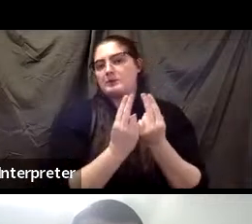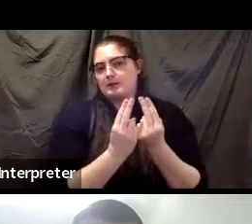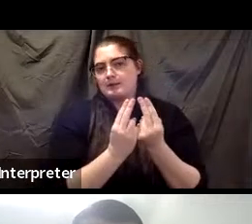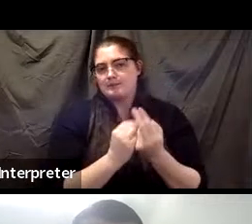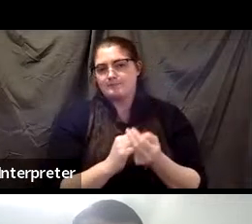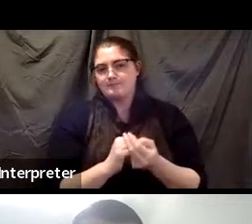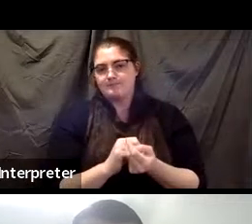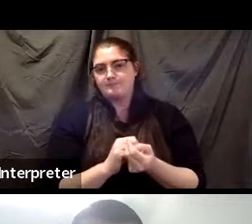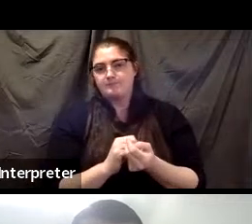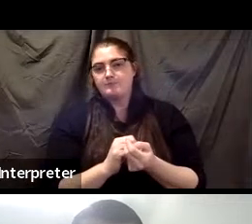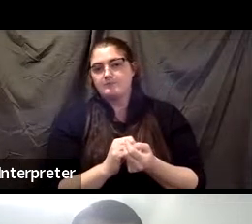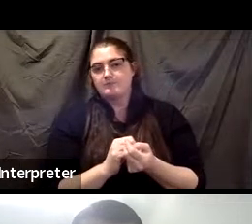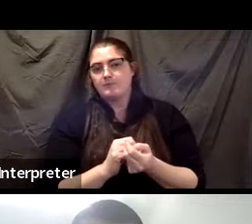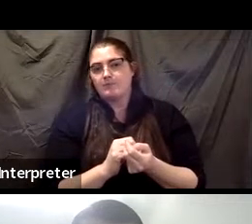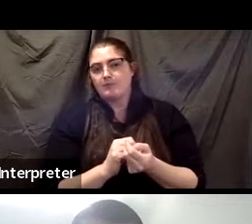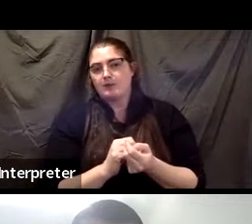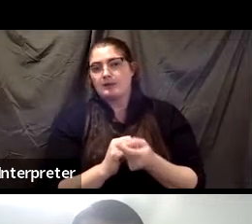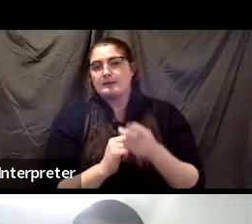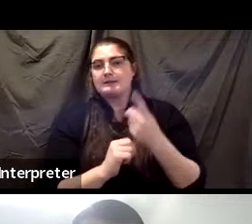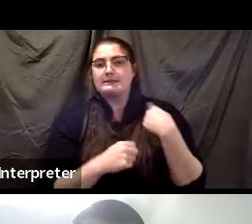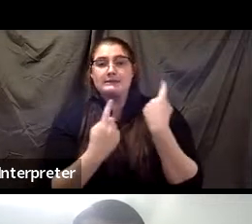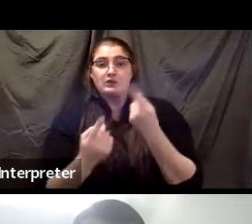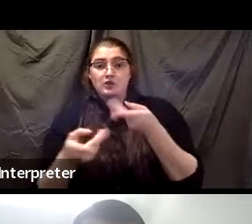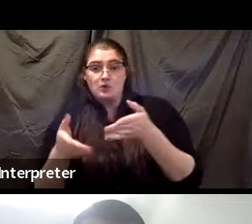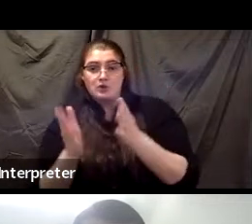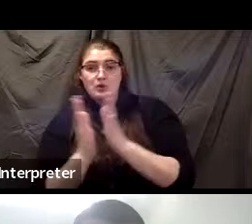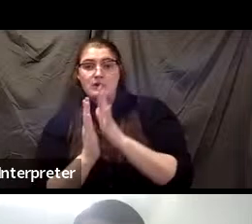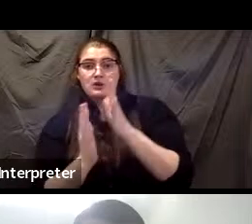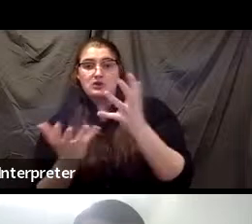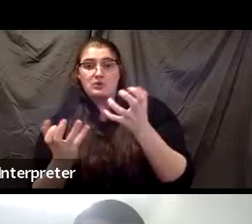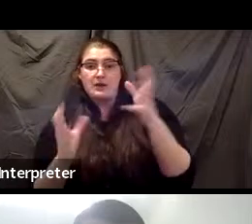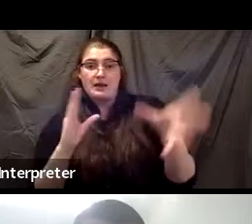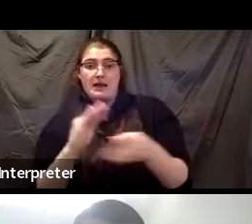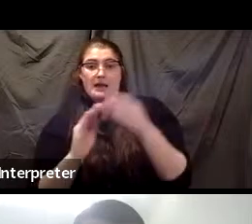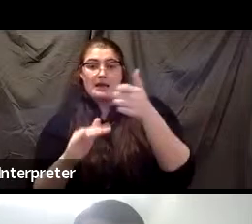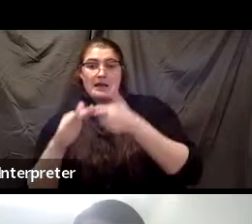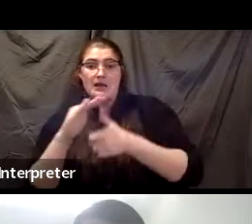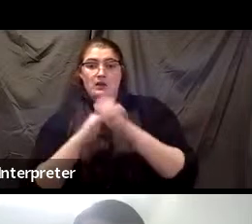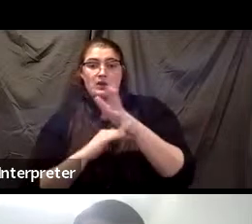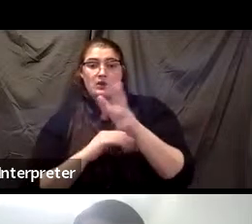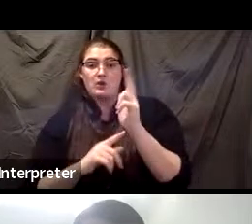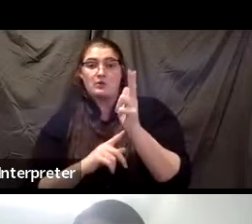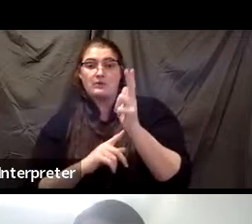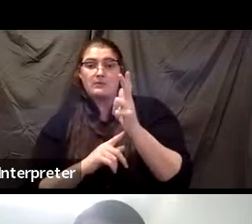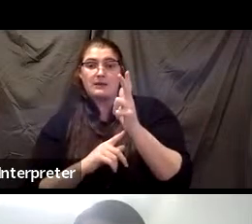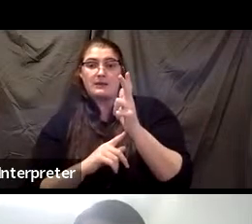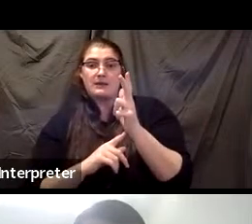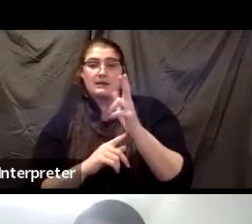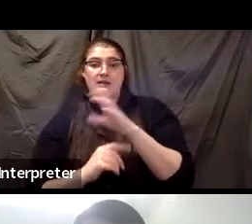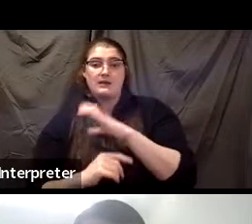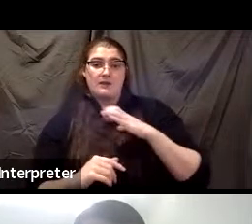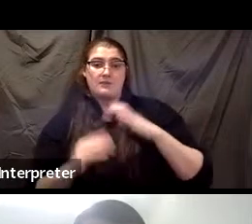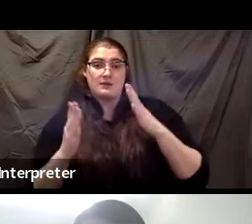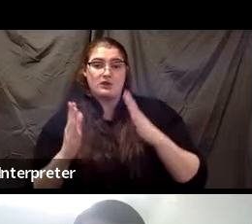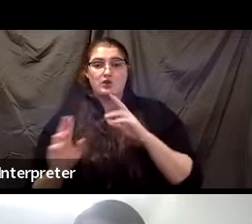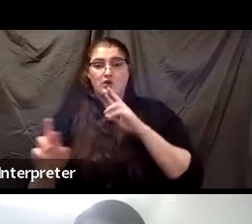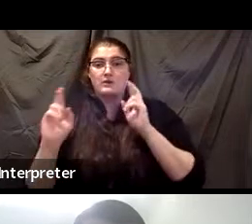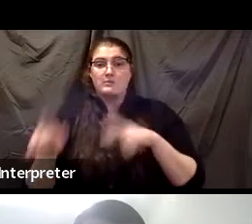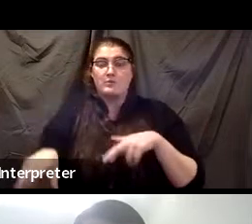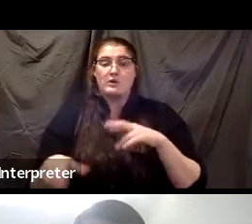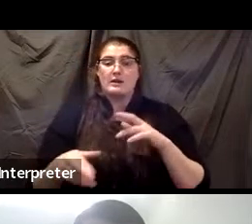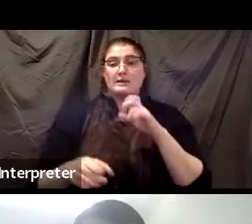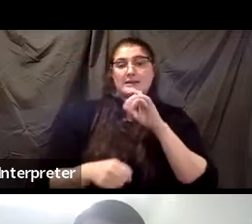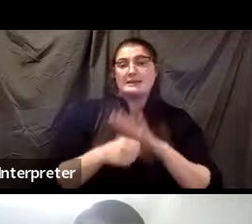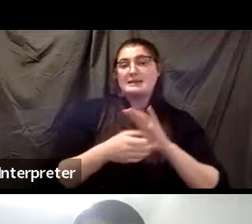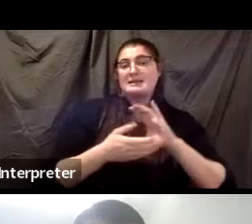Commissioner Robin, would you, since you're requesting that, would you like to add it under your 3 minutes as a commissioner's report? It's a consent calendar item and we don't technically need